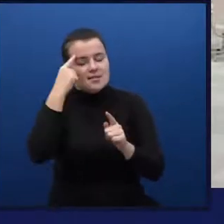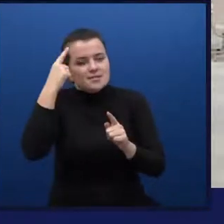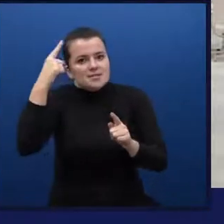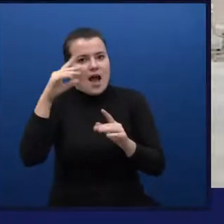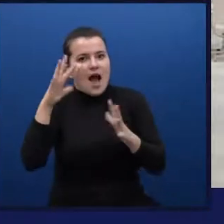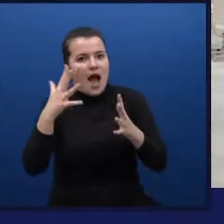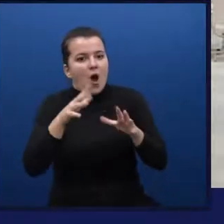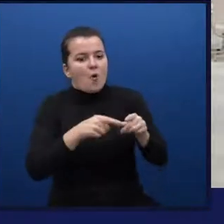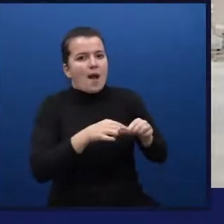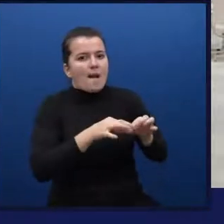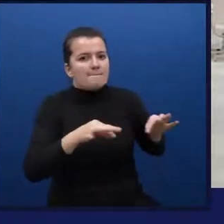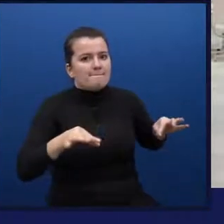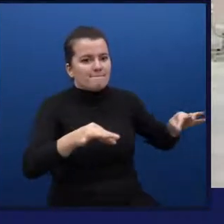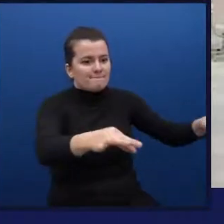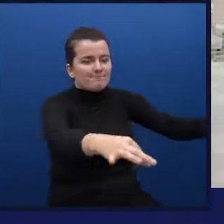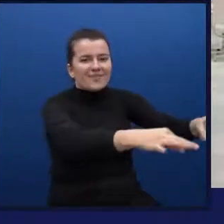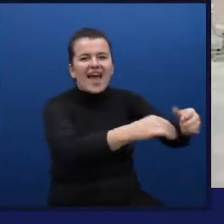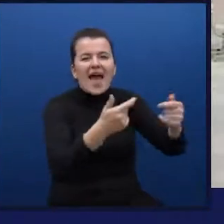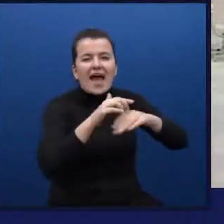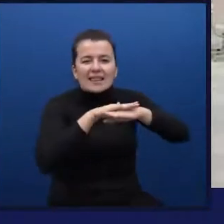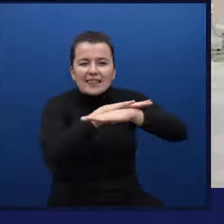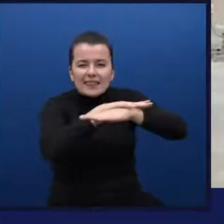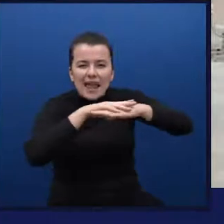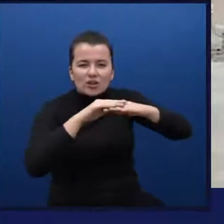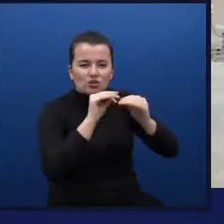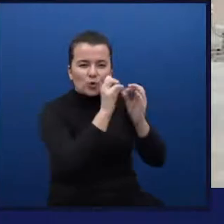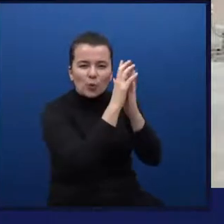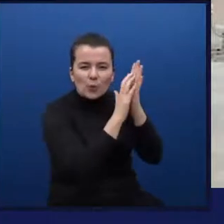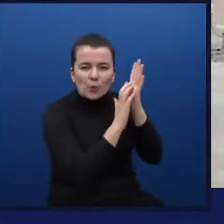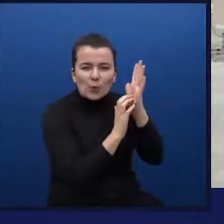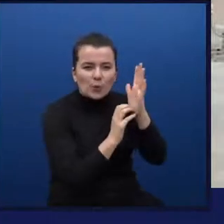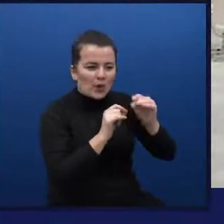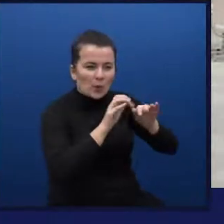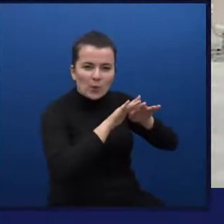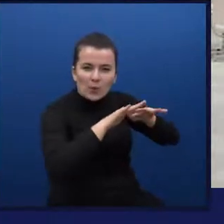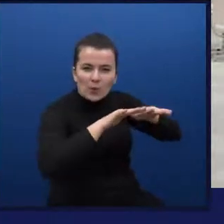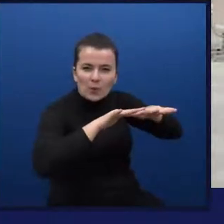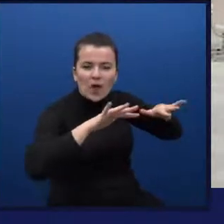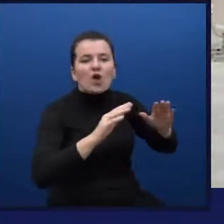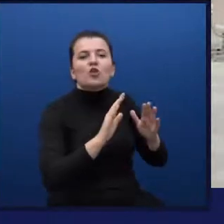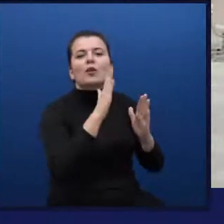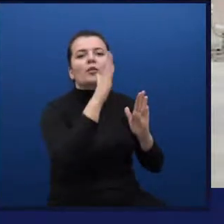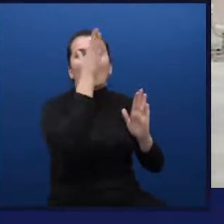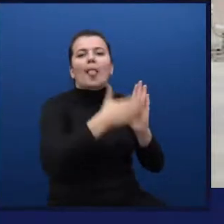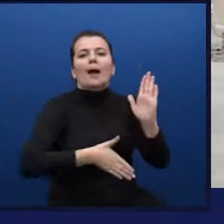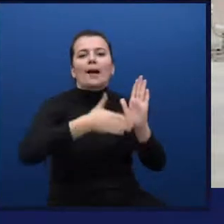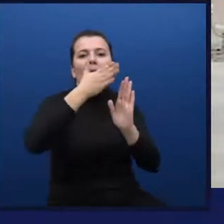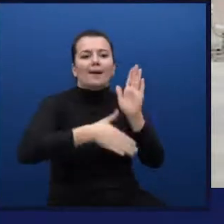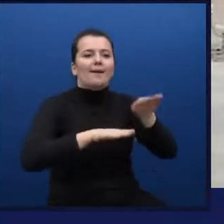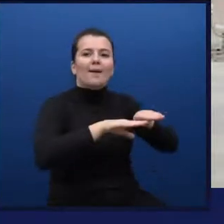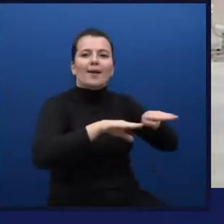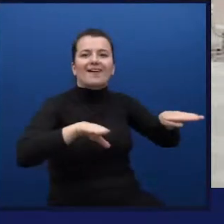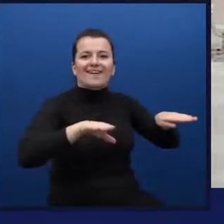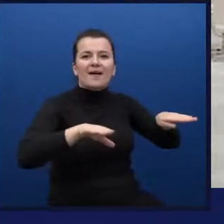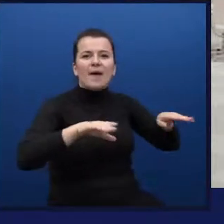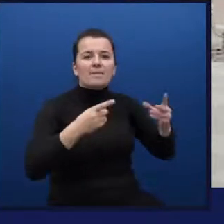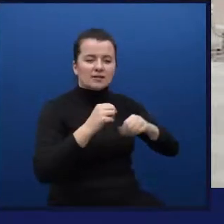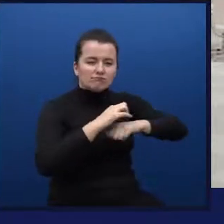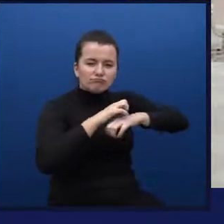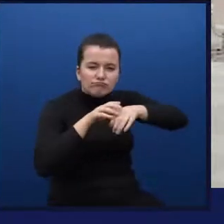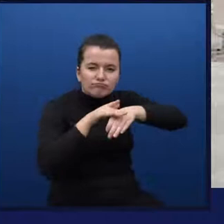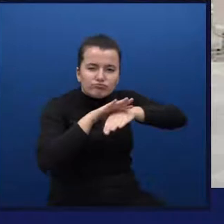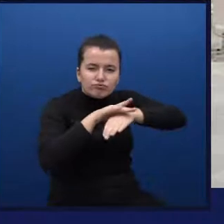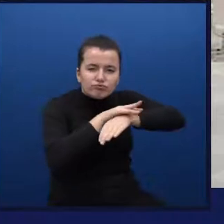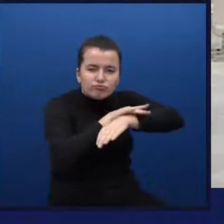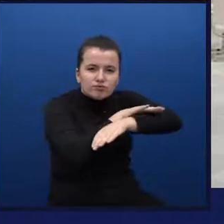map textures, especially in the flight simulator example. There's a huge amount of knowledge needed to make,